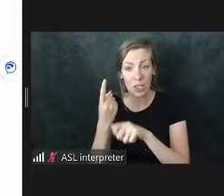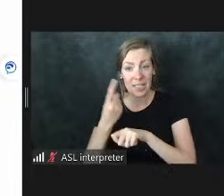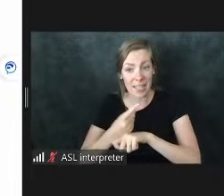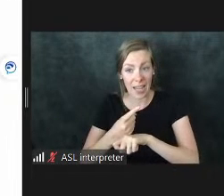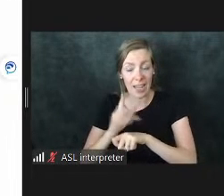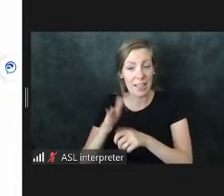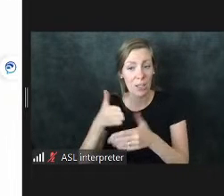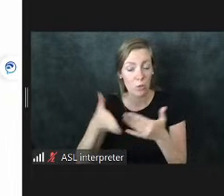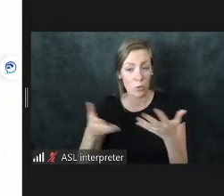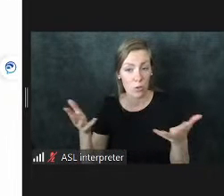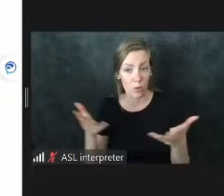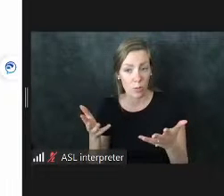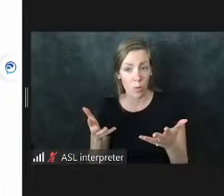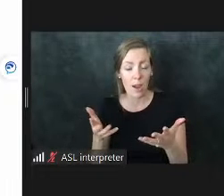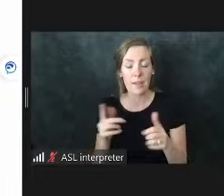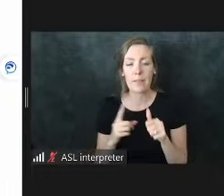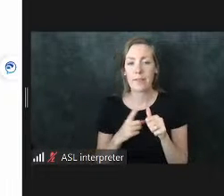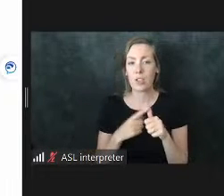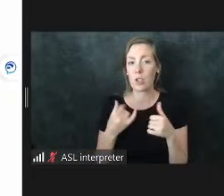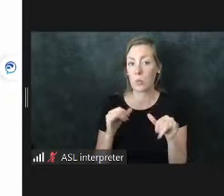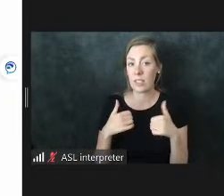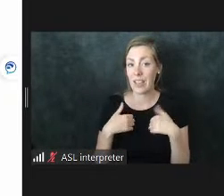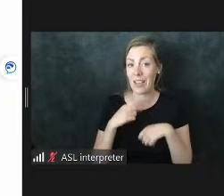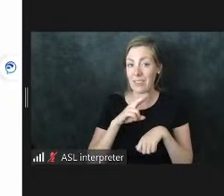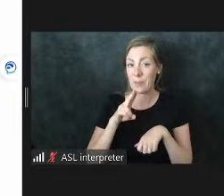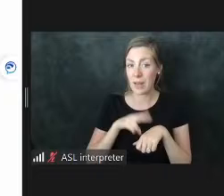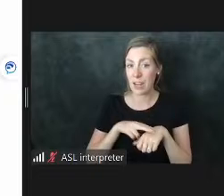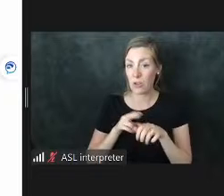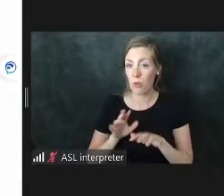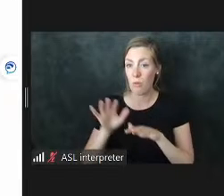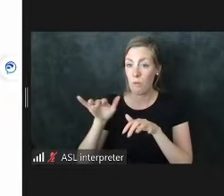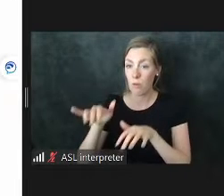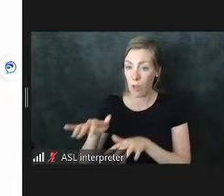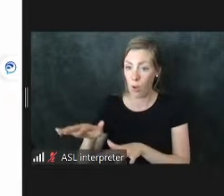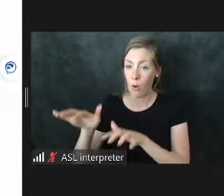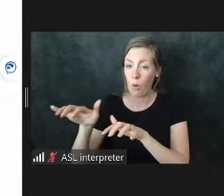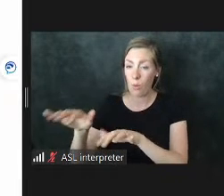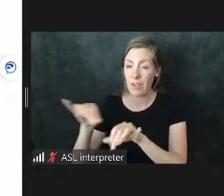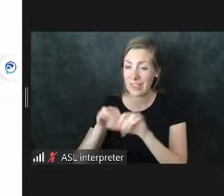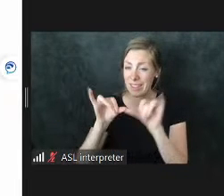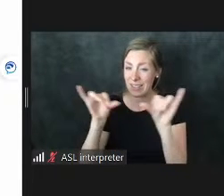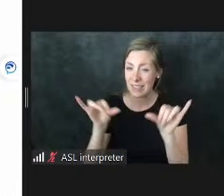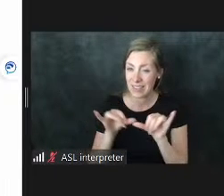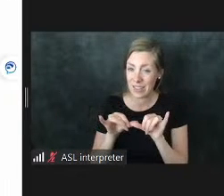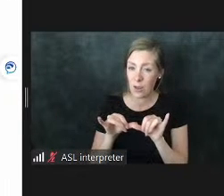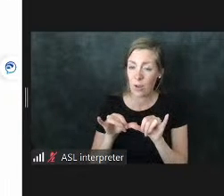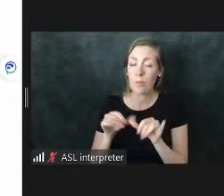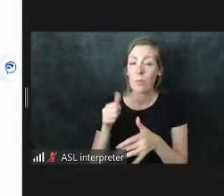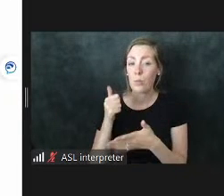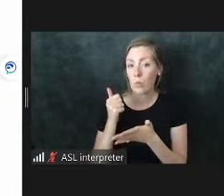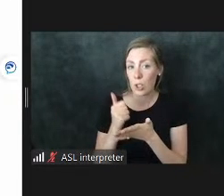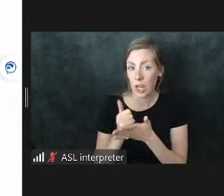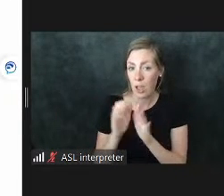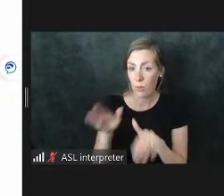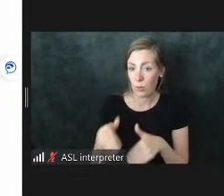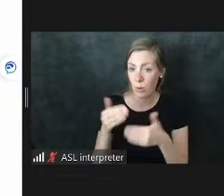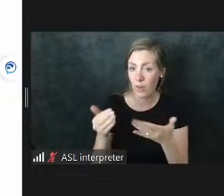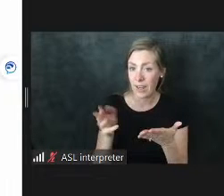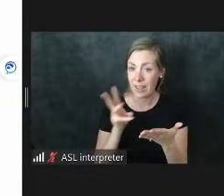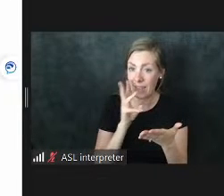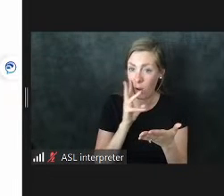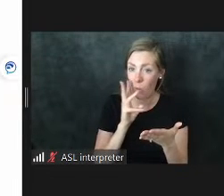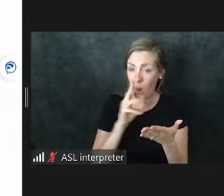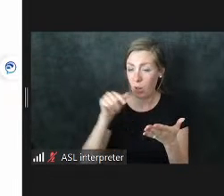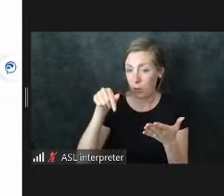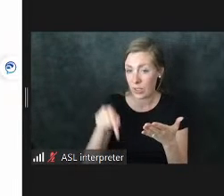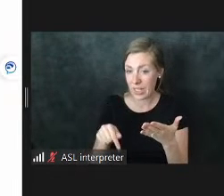of, number one, we still have some natural flow in the system, which is helping to meet tema de downstream demand and those fluidez de downstream agua flow natural.